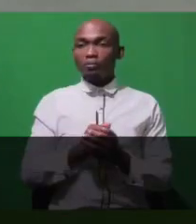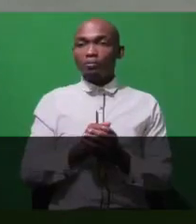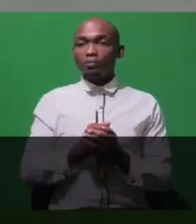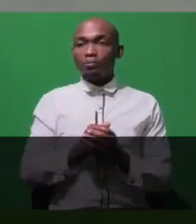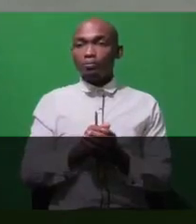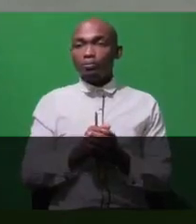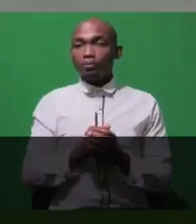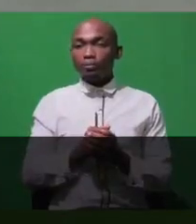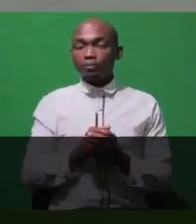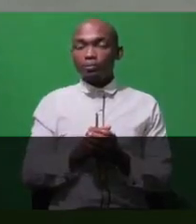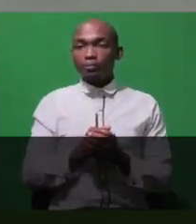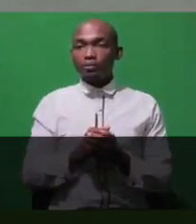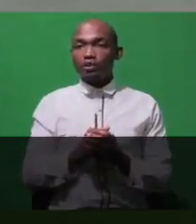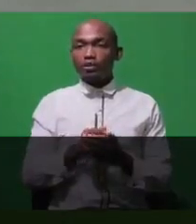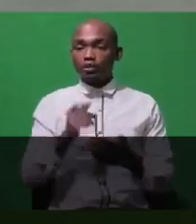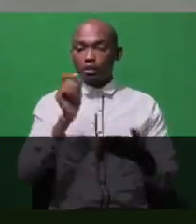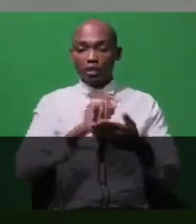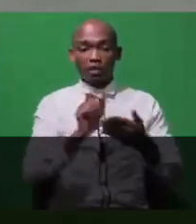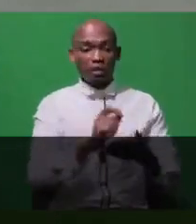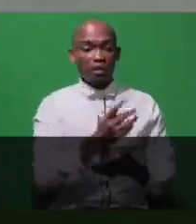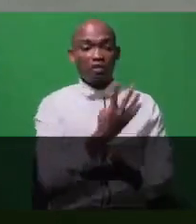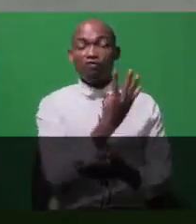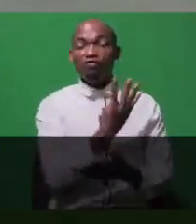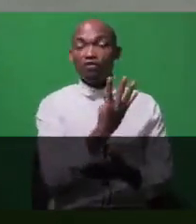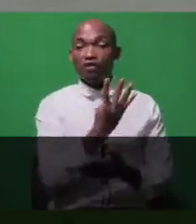4th November,